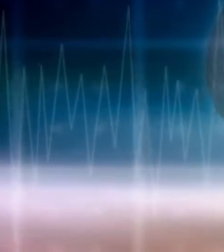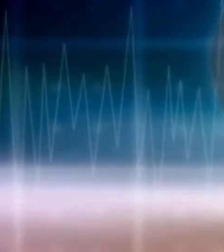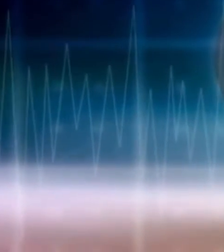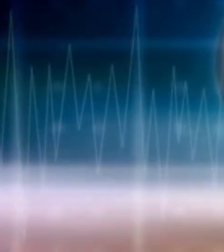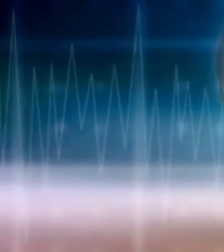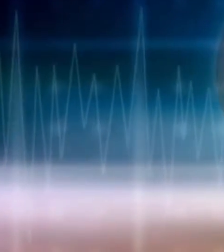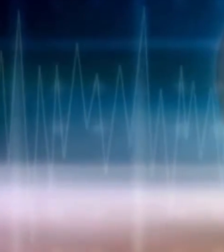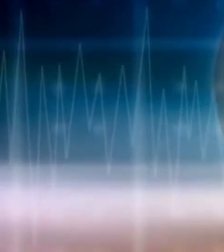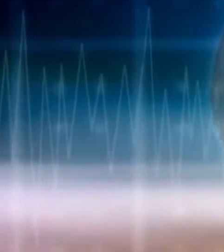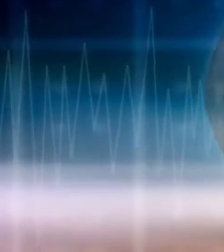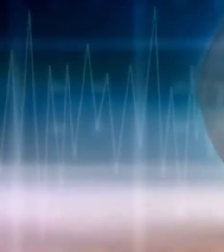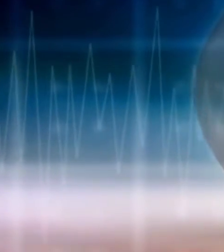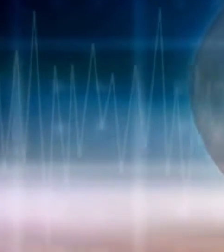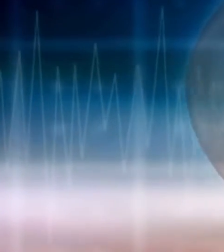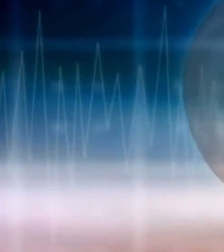adulthood.